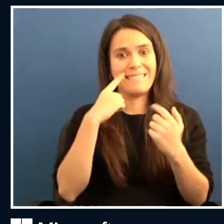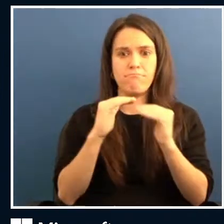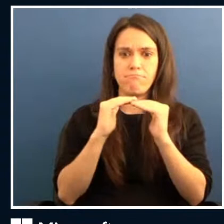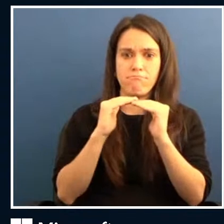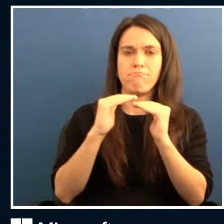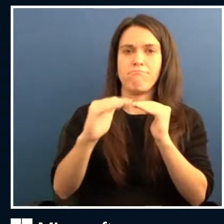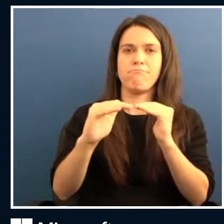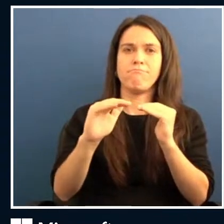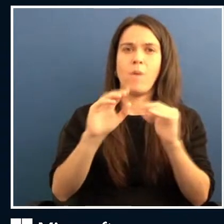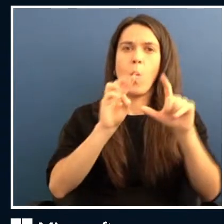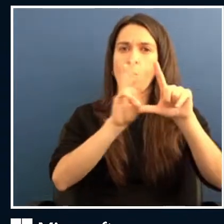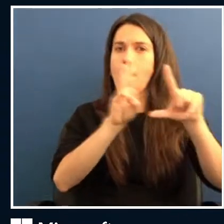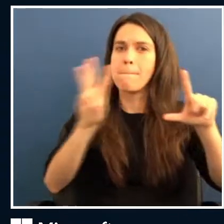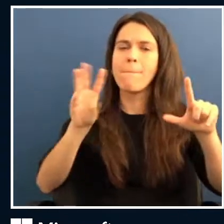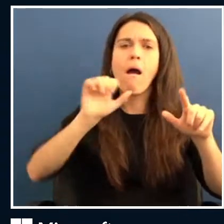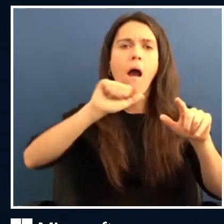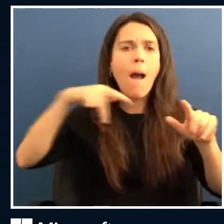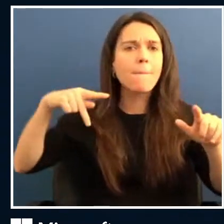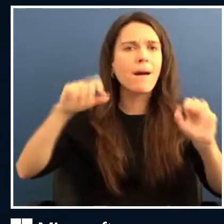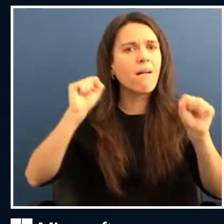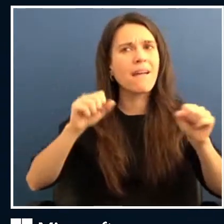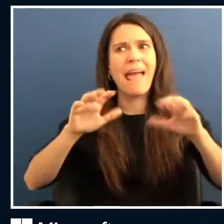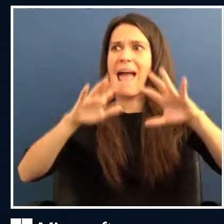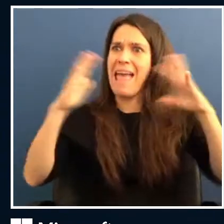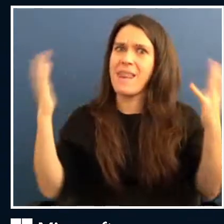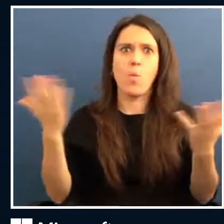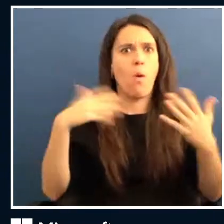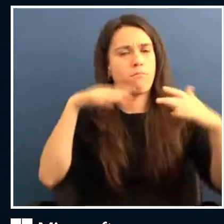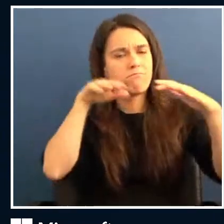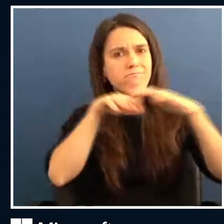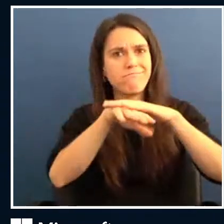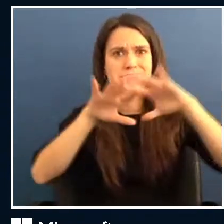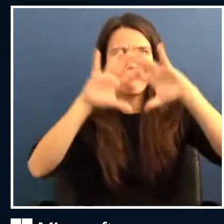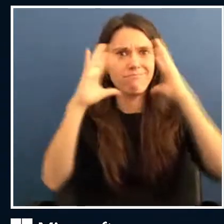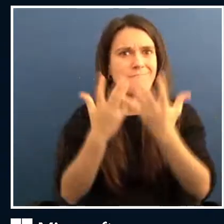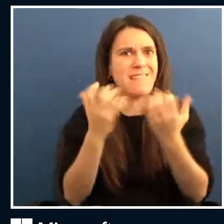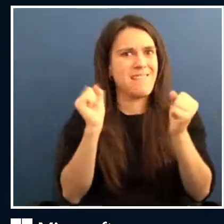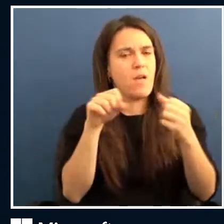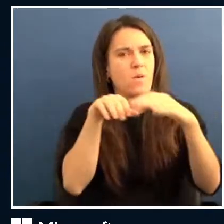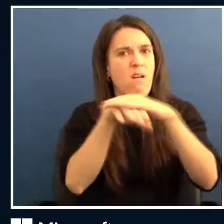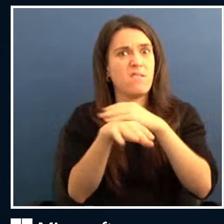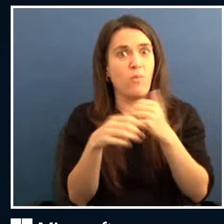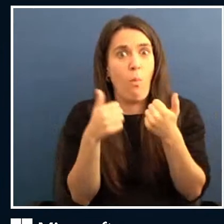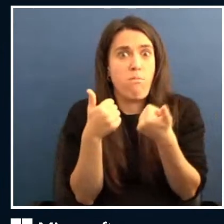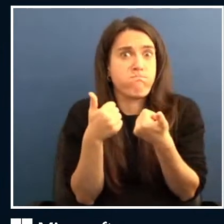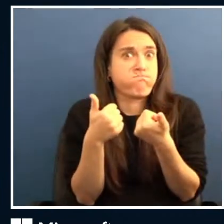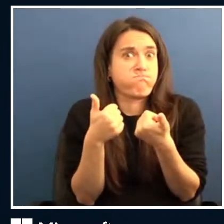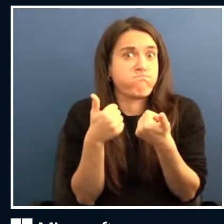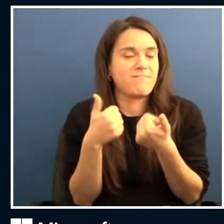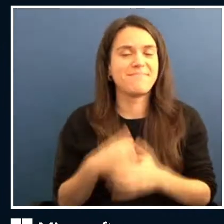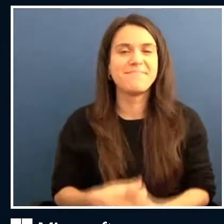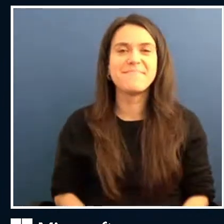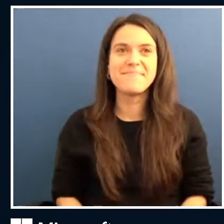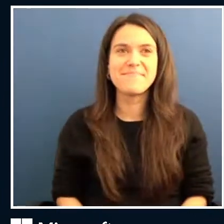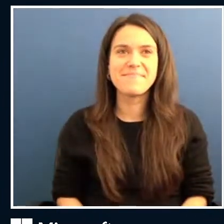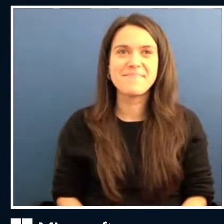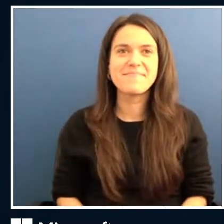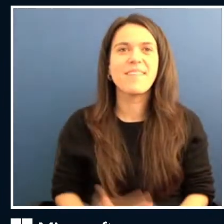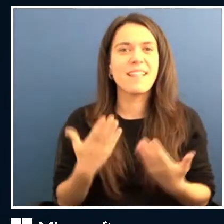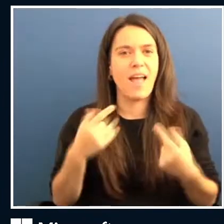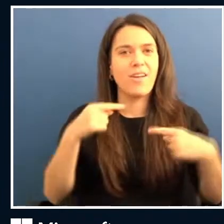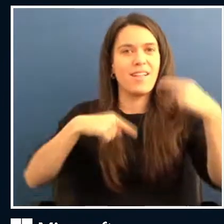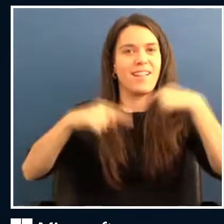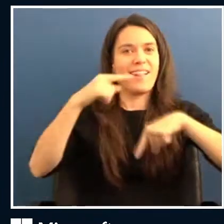by anyone in the entire world right now, which is just super cool. So now let's go back to our PowerPoint. And